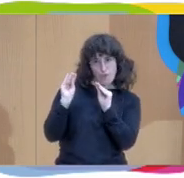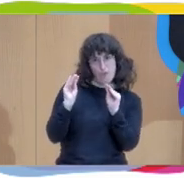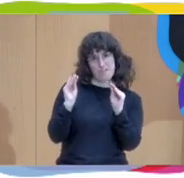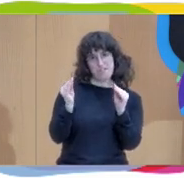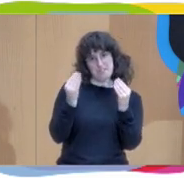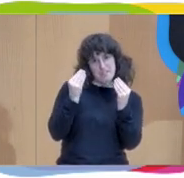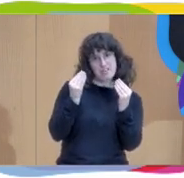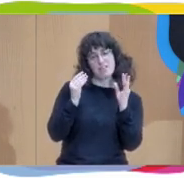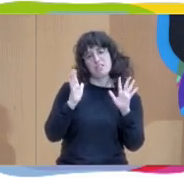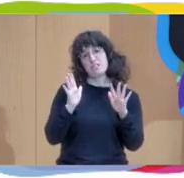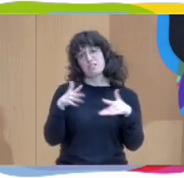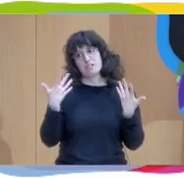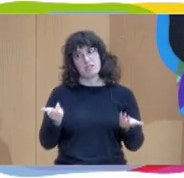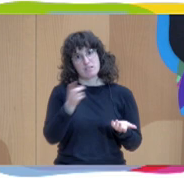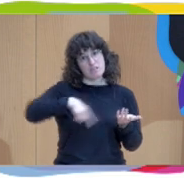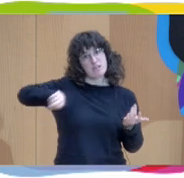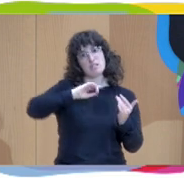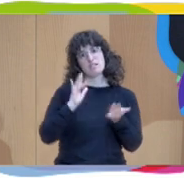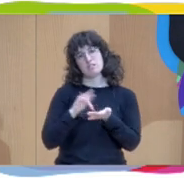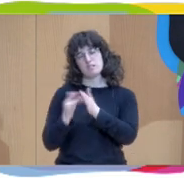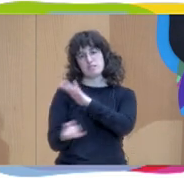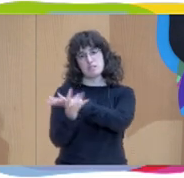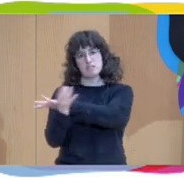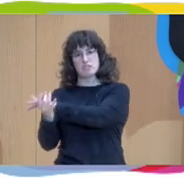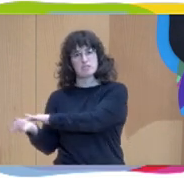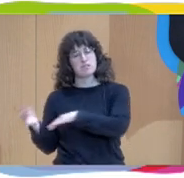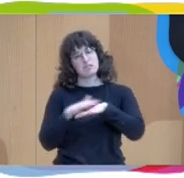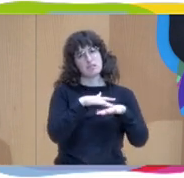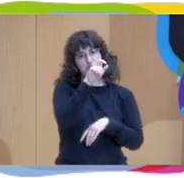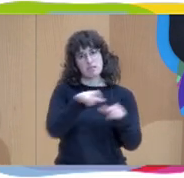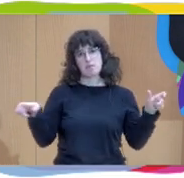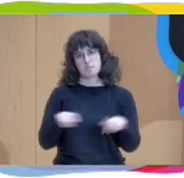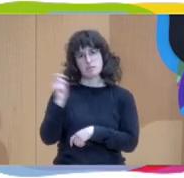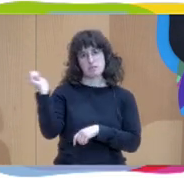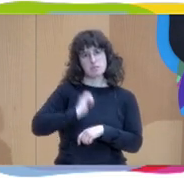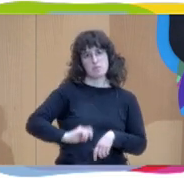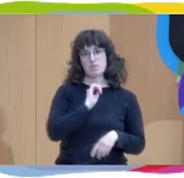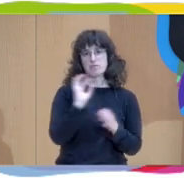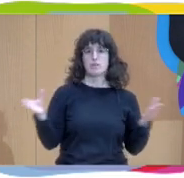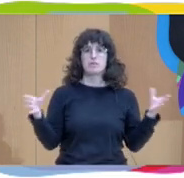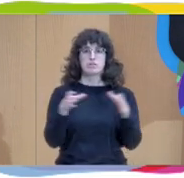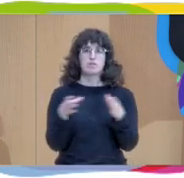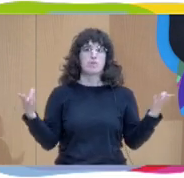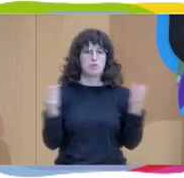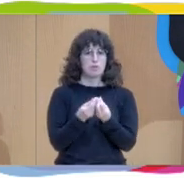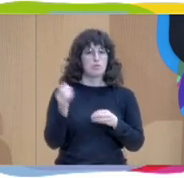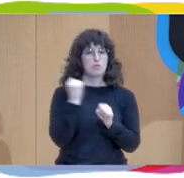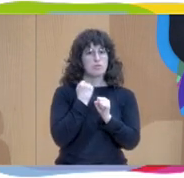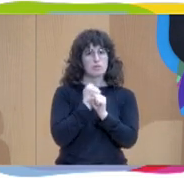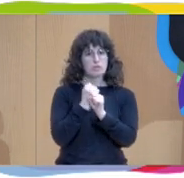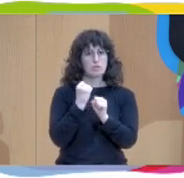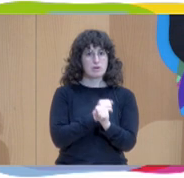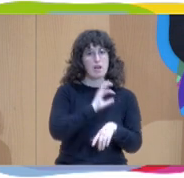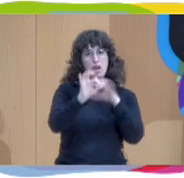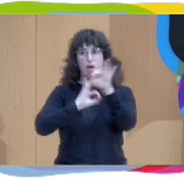are working with each other. Which are the closest organizations. In which way could you